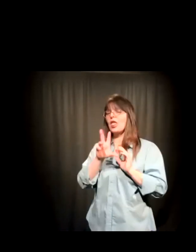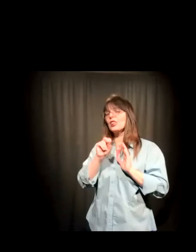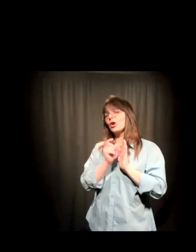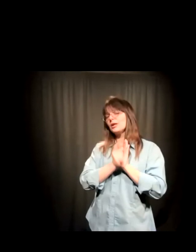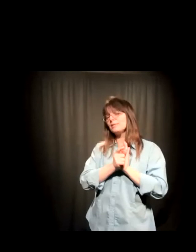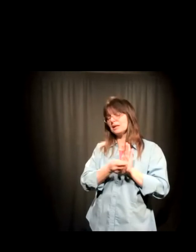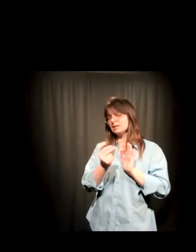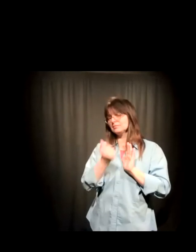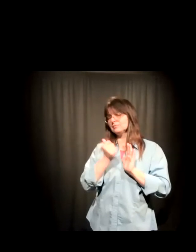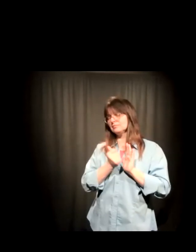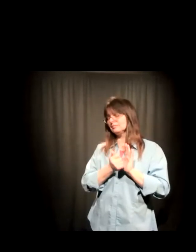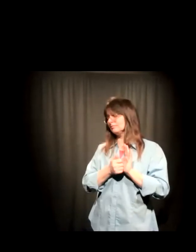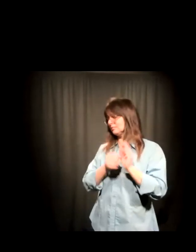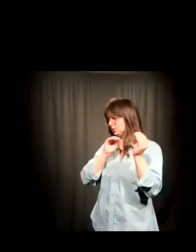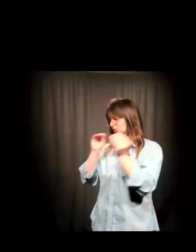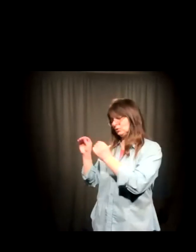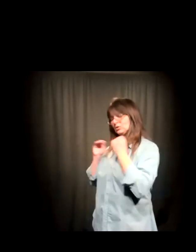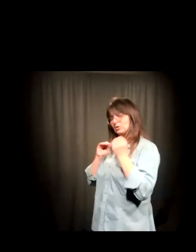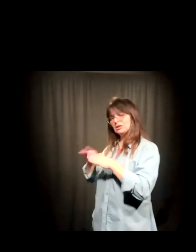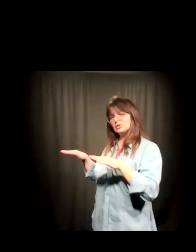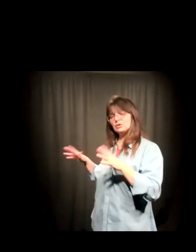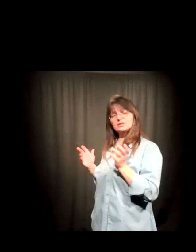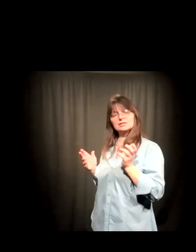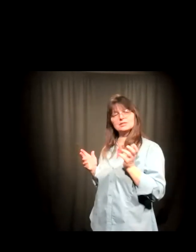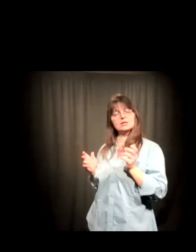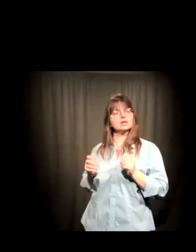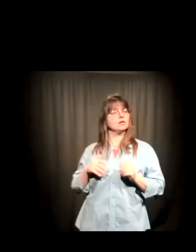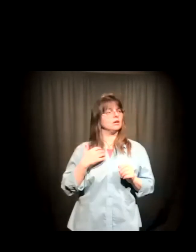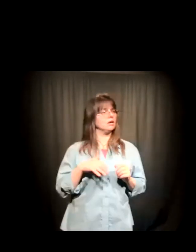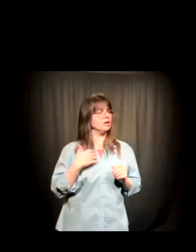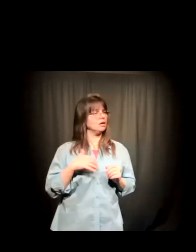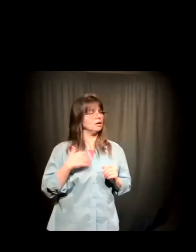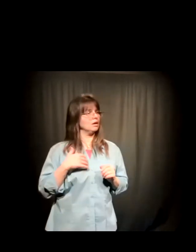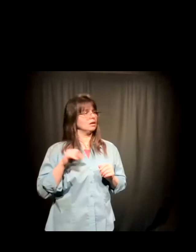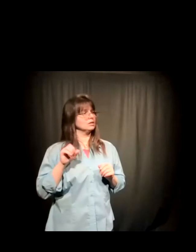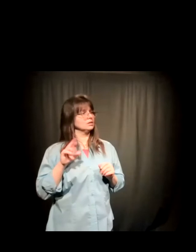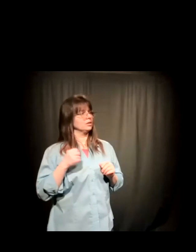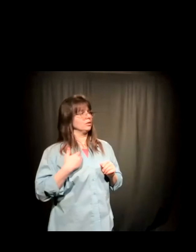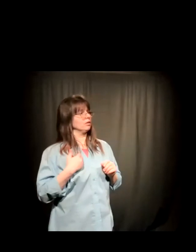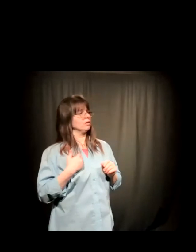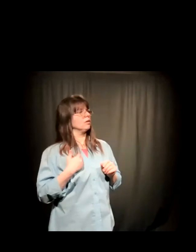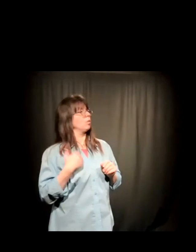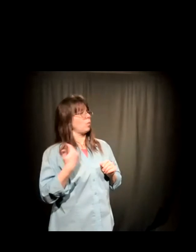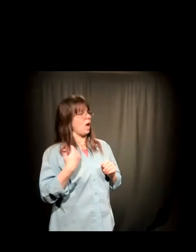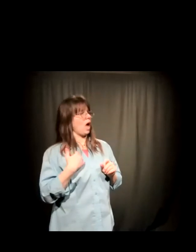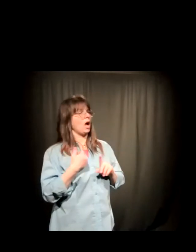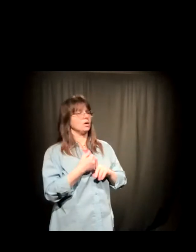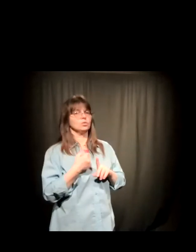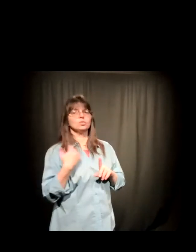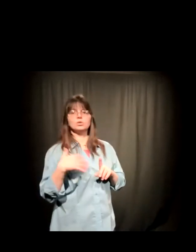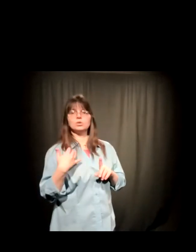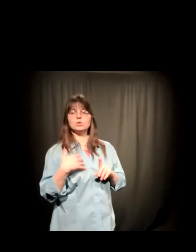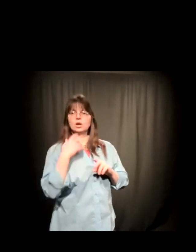was impressed. Quote, "I may say the teachers were thunderstruck," wrote Alex.